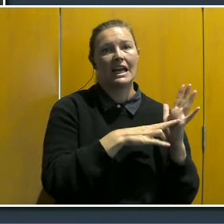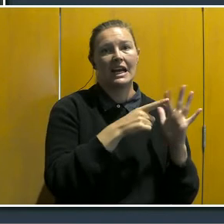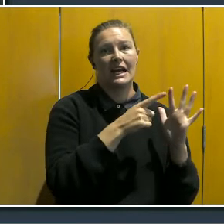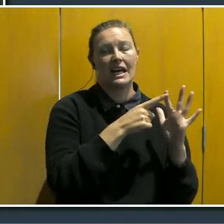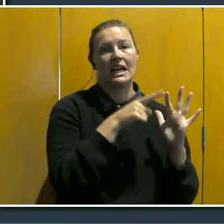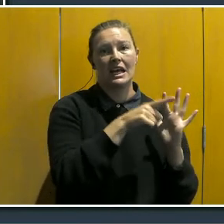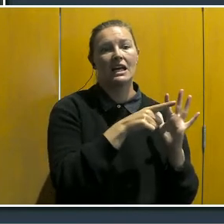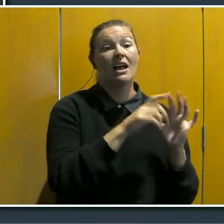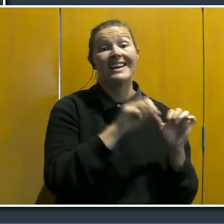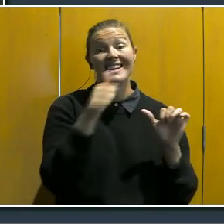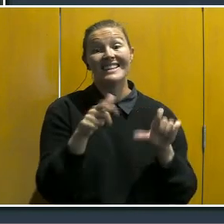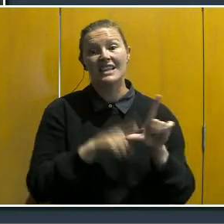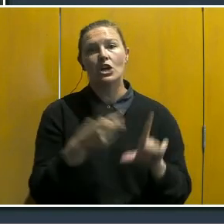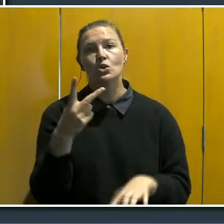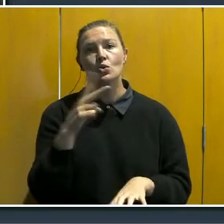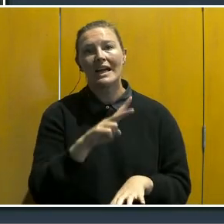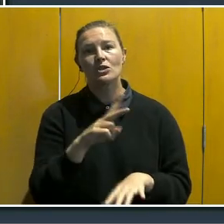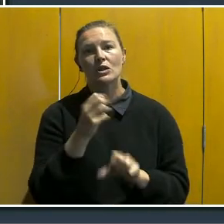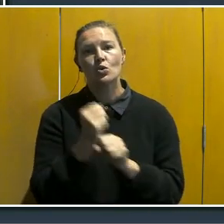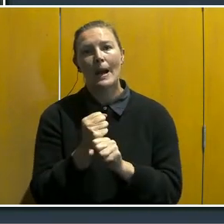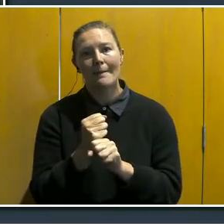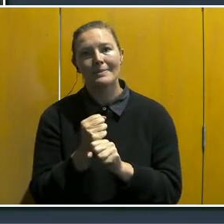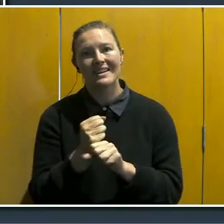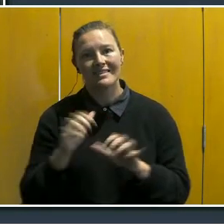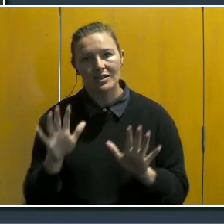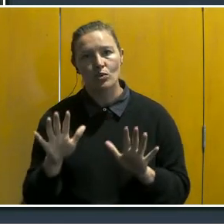200 grams. That was my crop for the year.